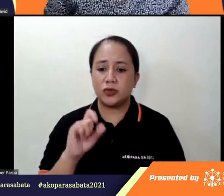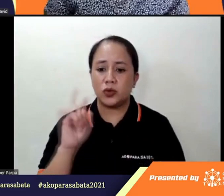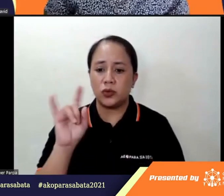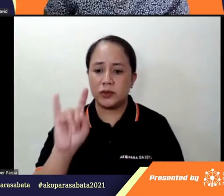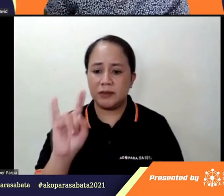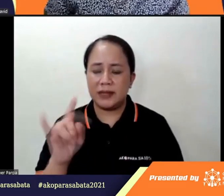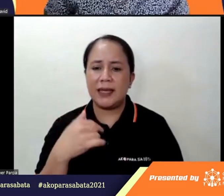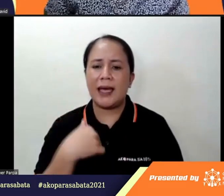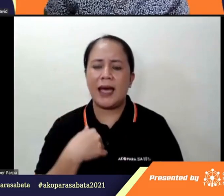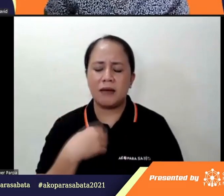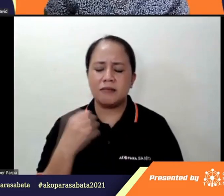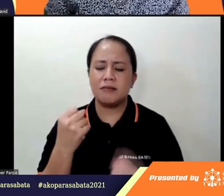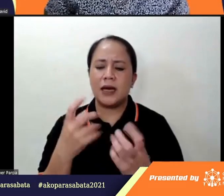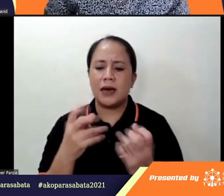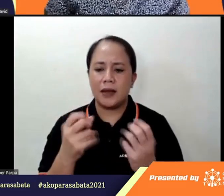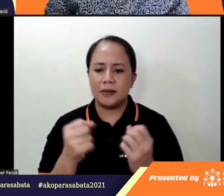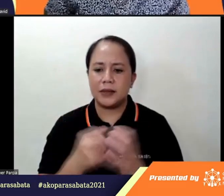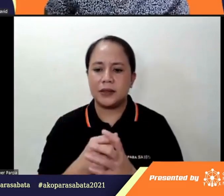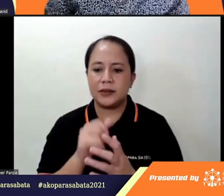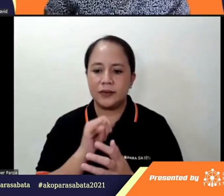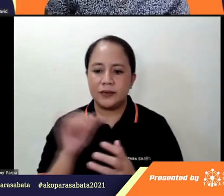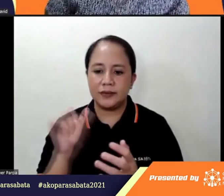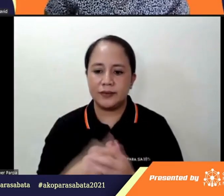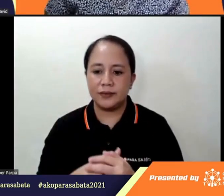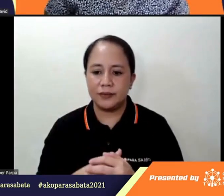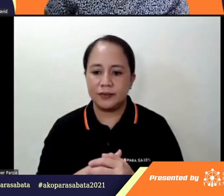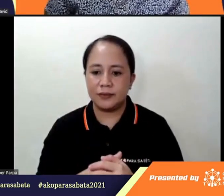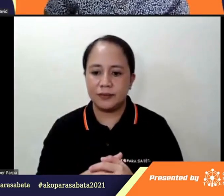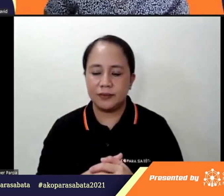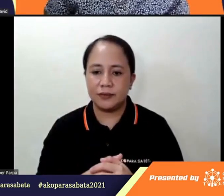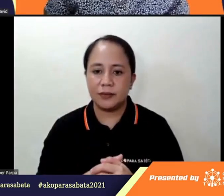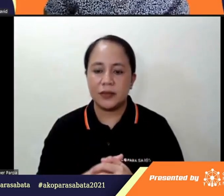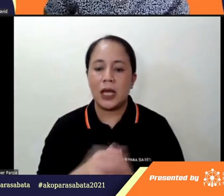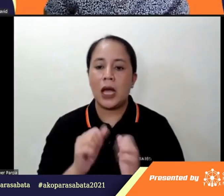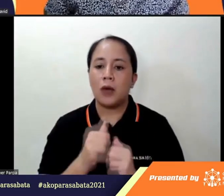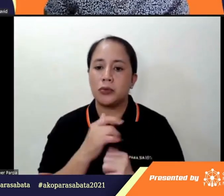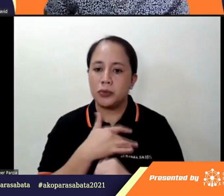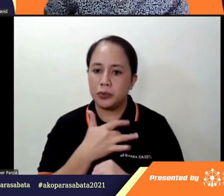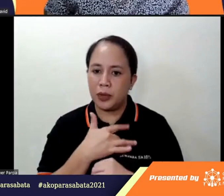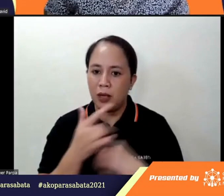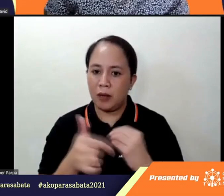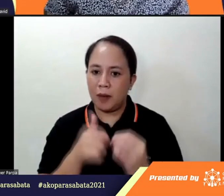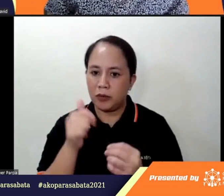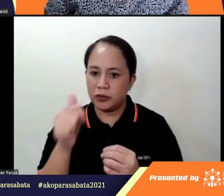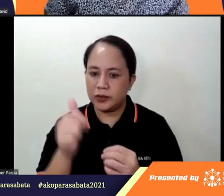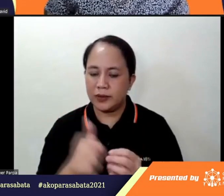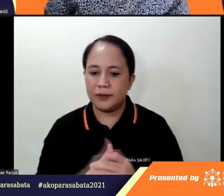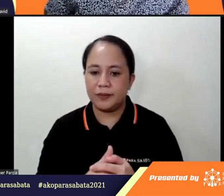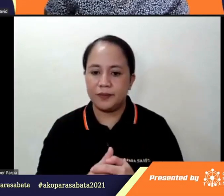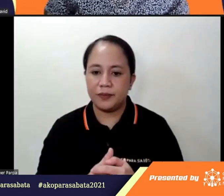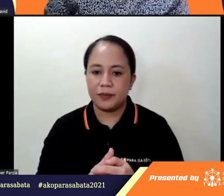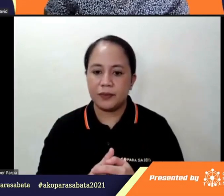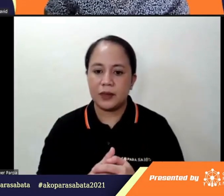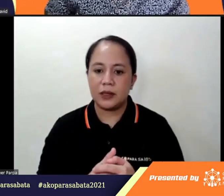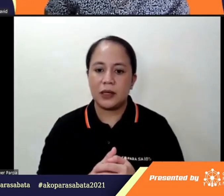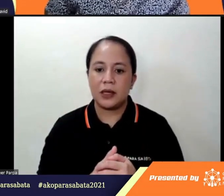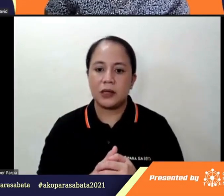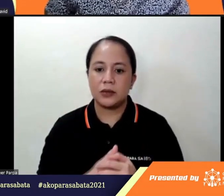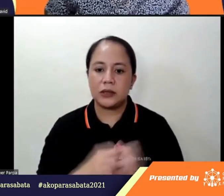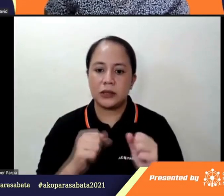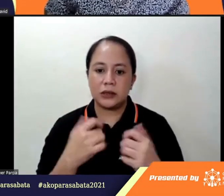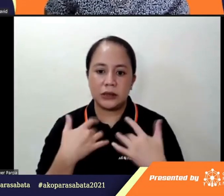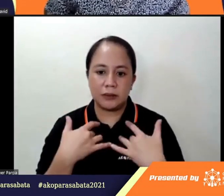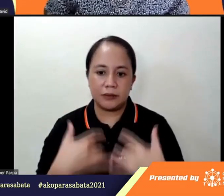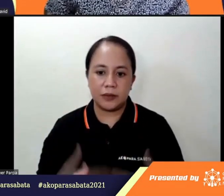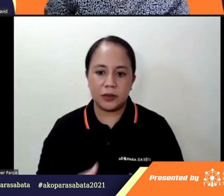has a lot of influence in terms of how you feel about yourself, and it could cause depression